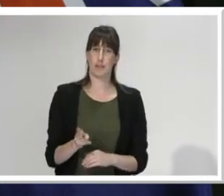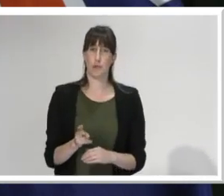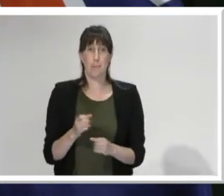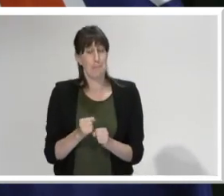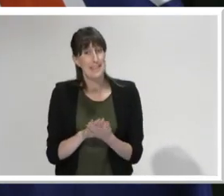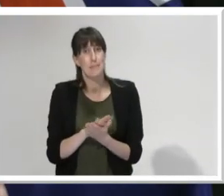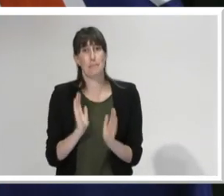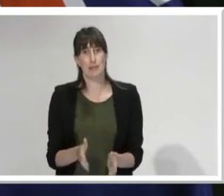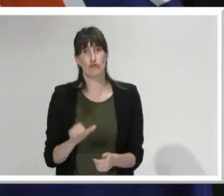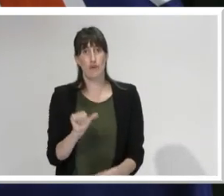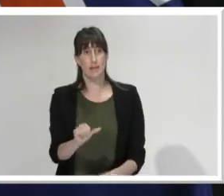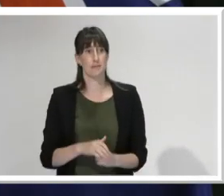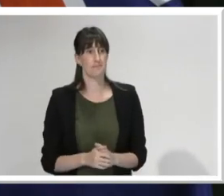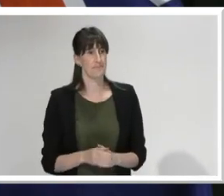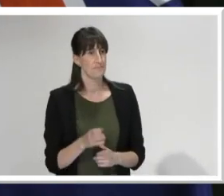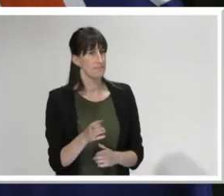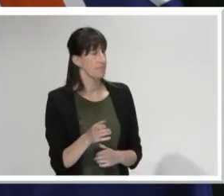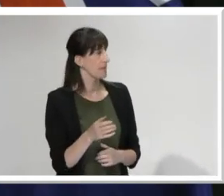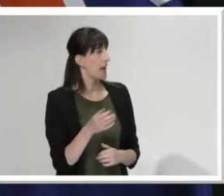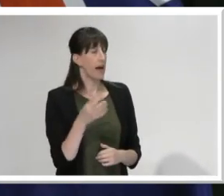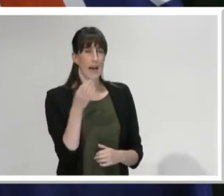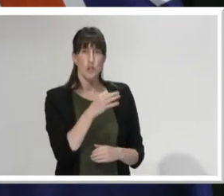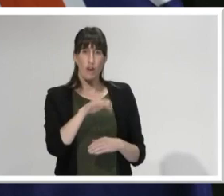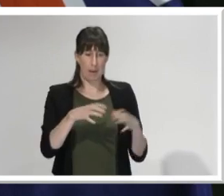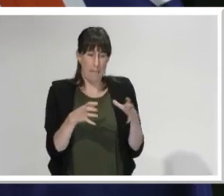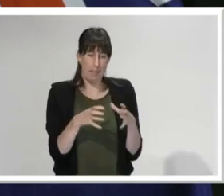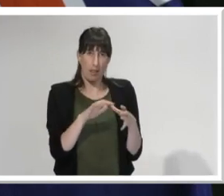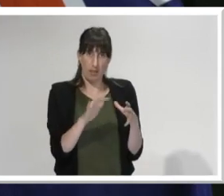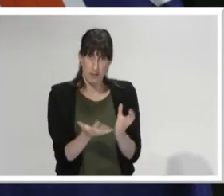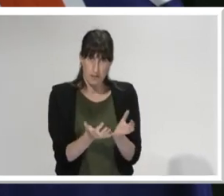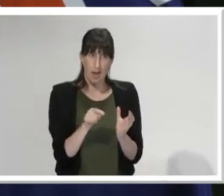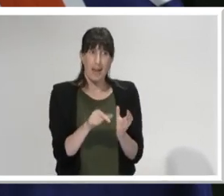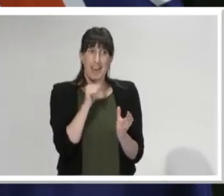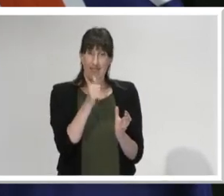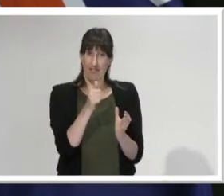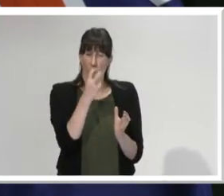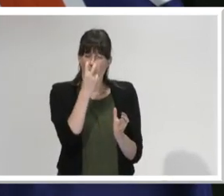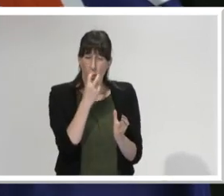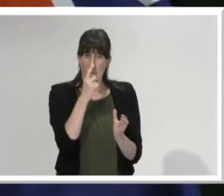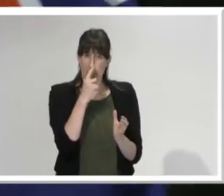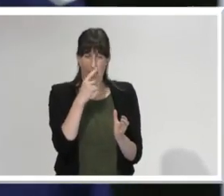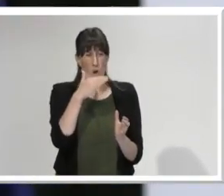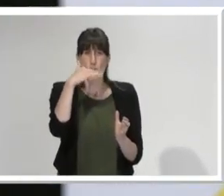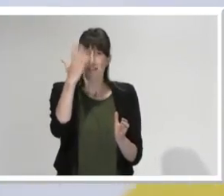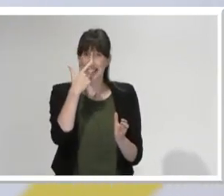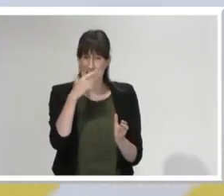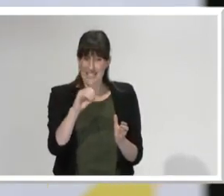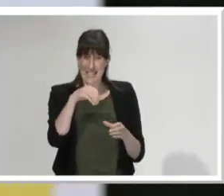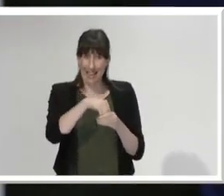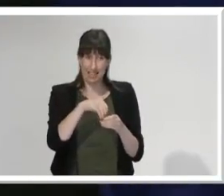who are over 70 or grandparents? And if they do, should those people not send their kids to school? So the